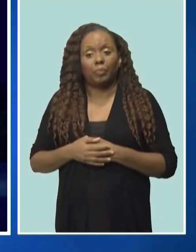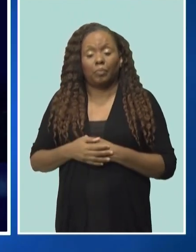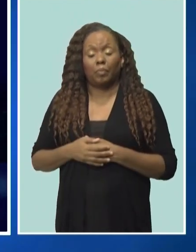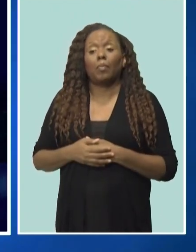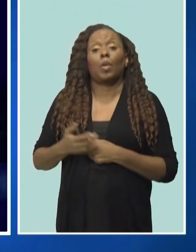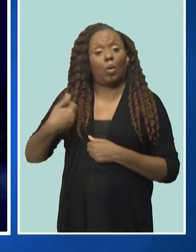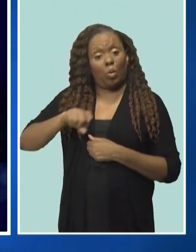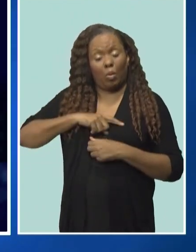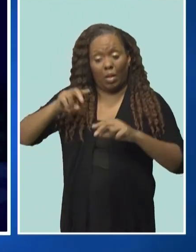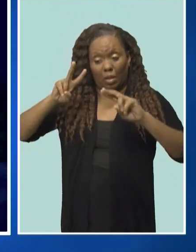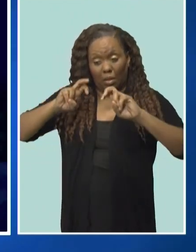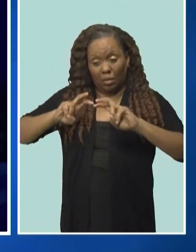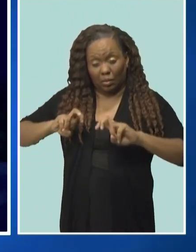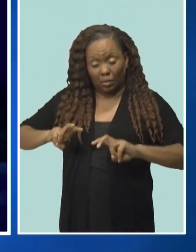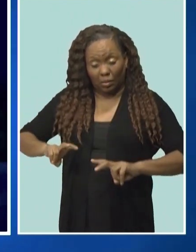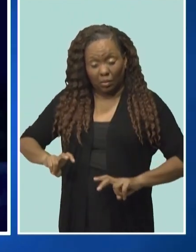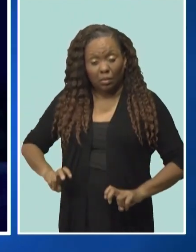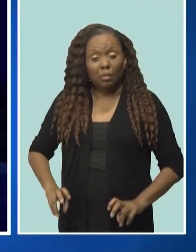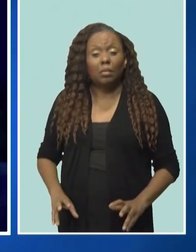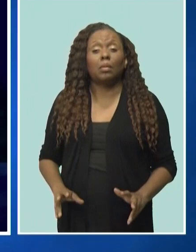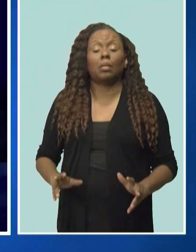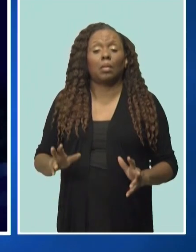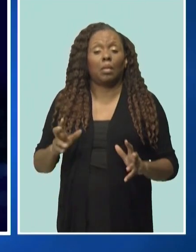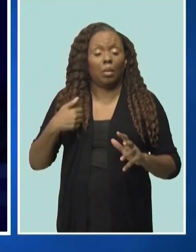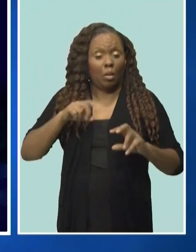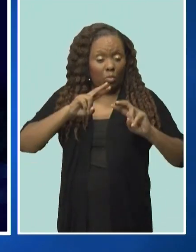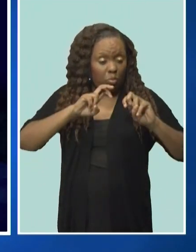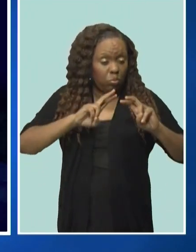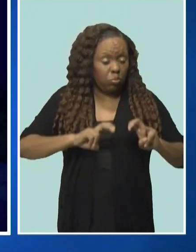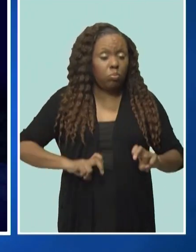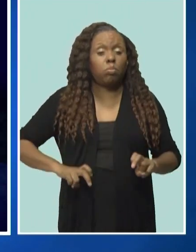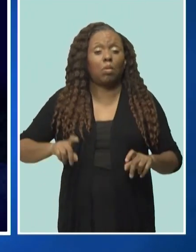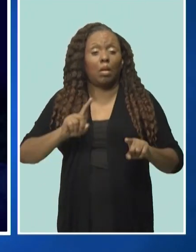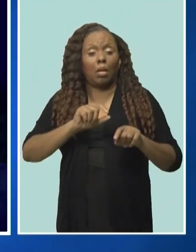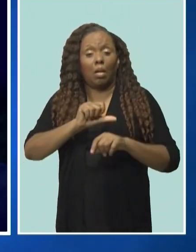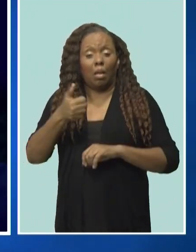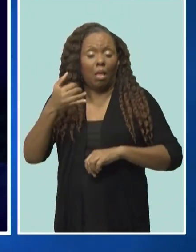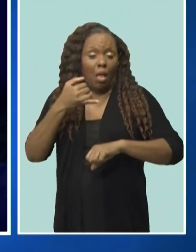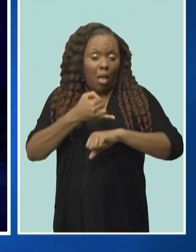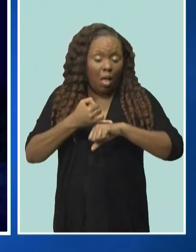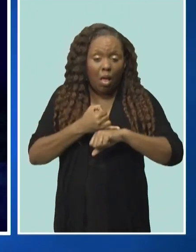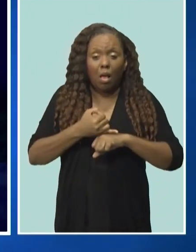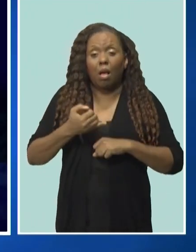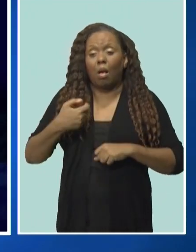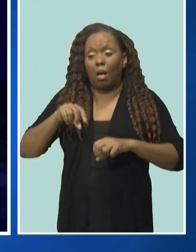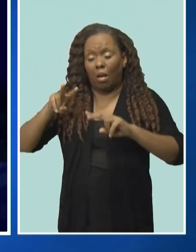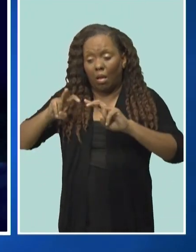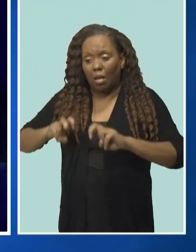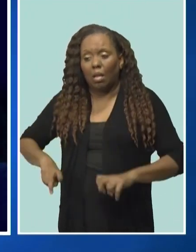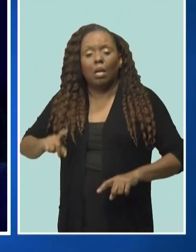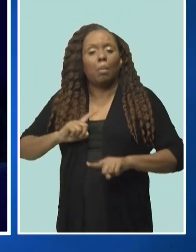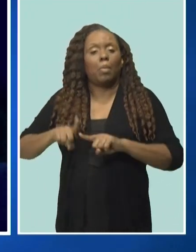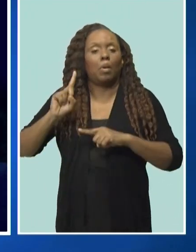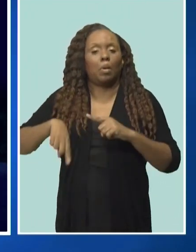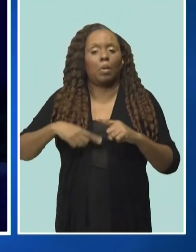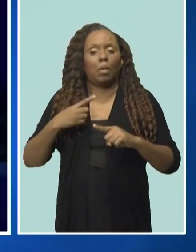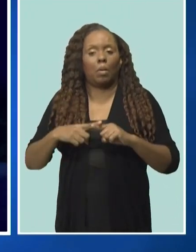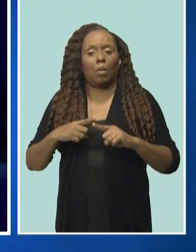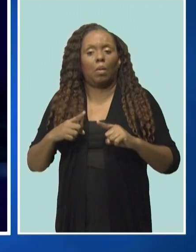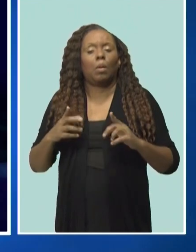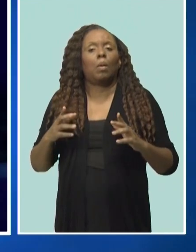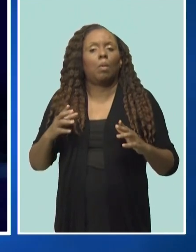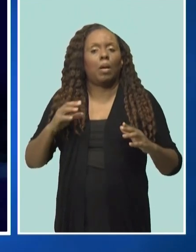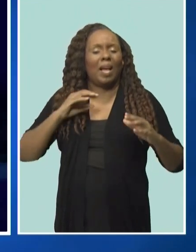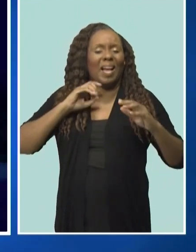it may take a few weeks to complete repairs to the electrical grid, in many cases, repairs to PV systems take a lot